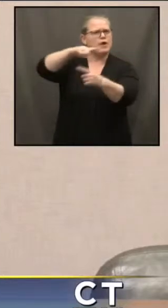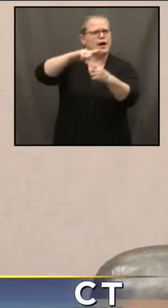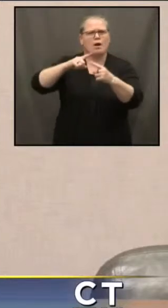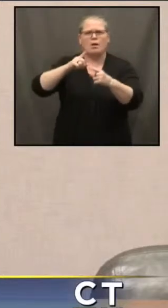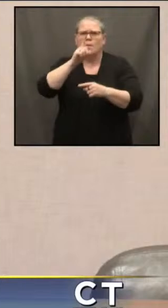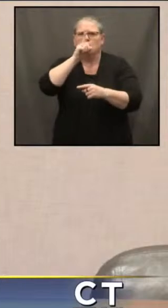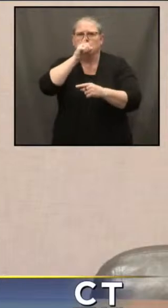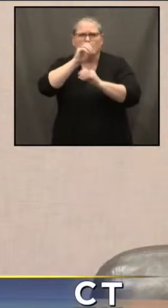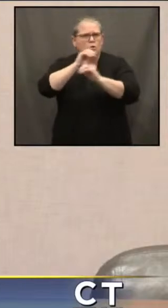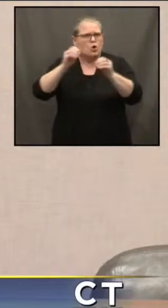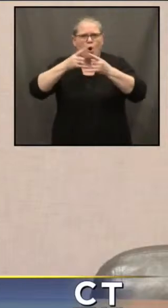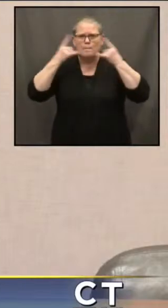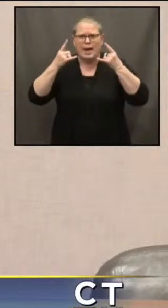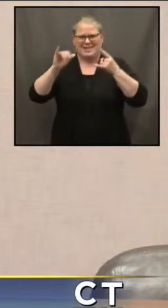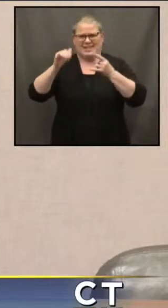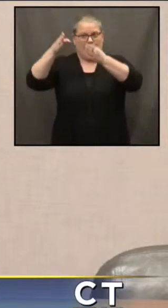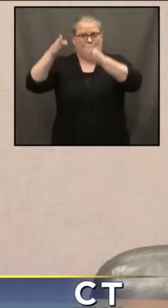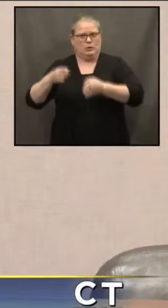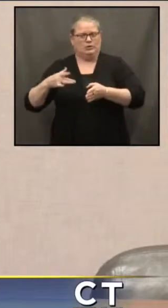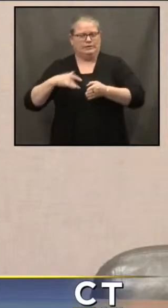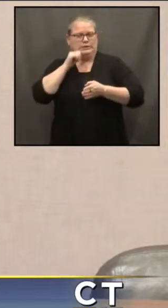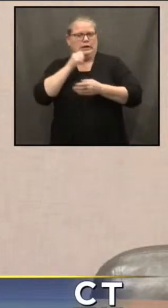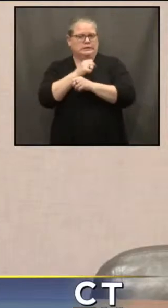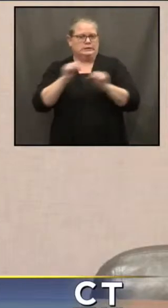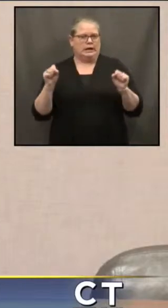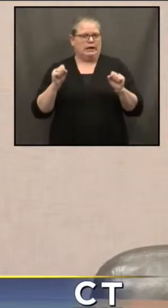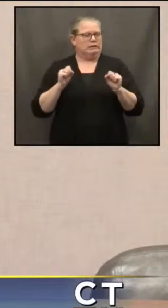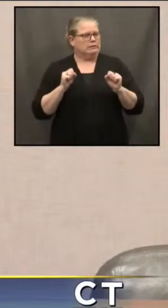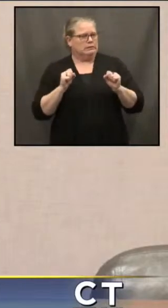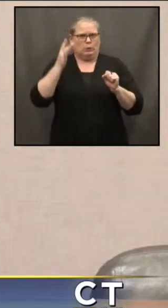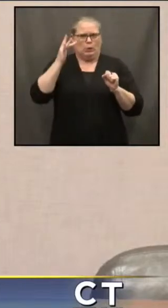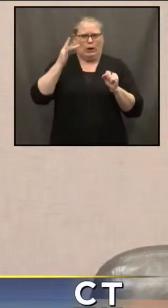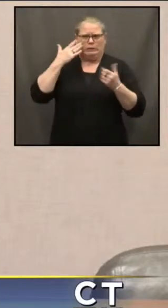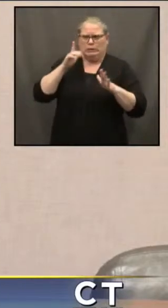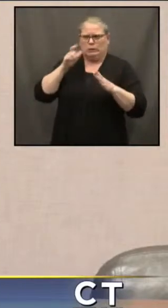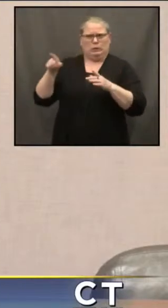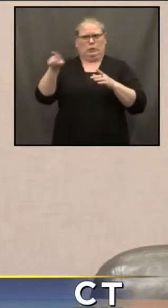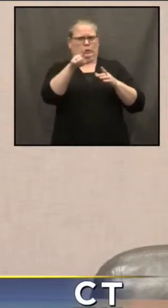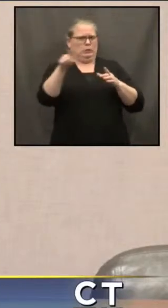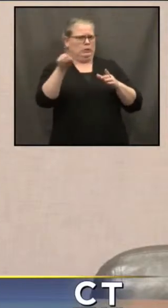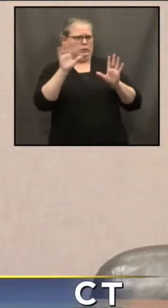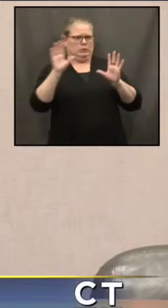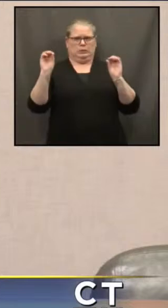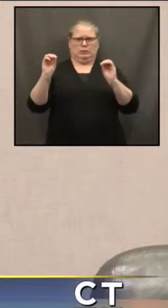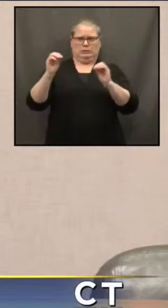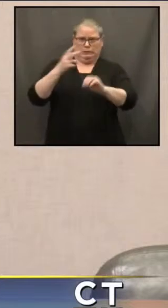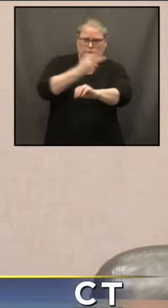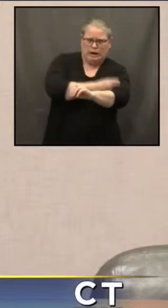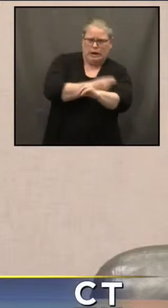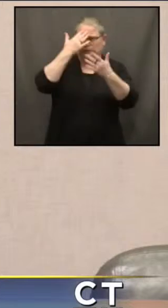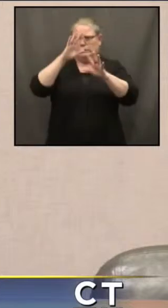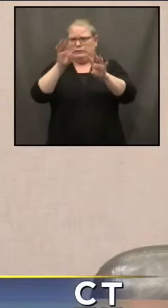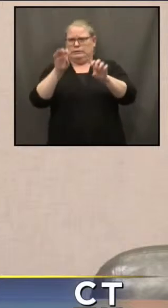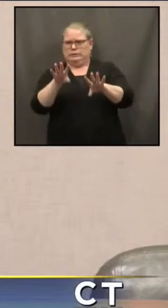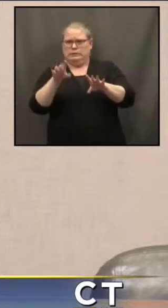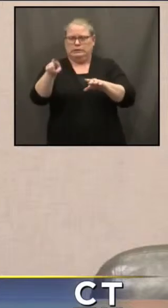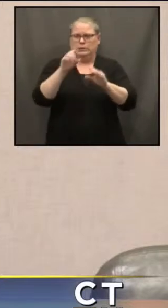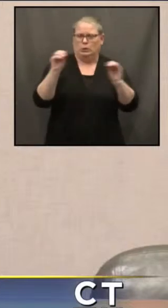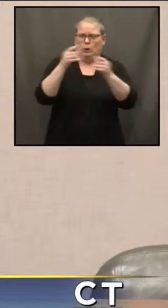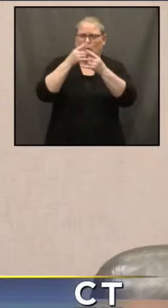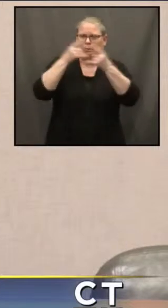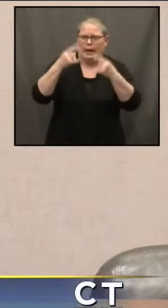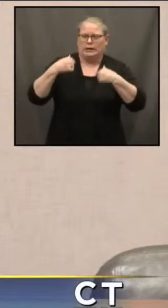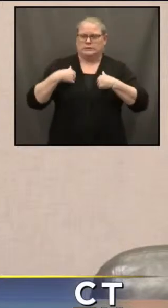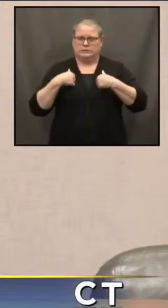and feels unsafe because their neighbors, who they don't even know if they're vaccinated, but even if they are, their neighbors are choosing not to take